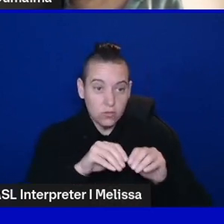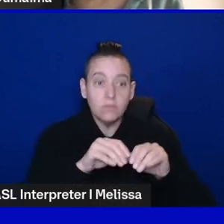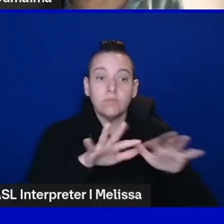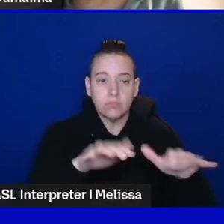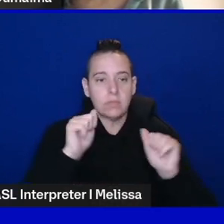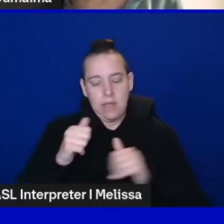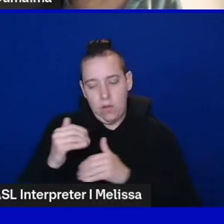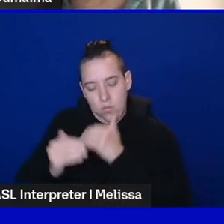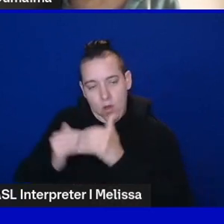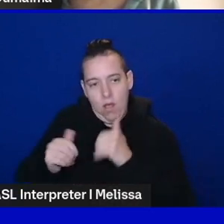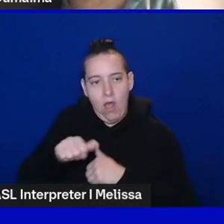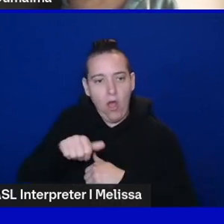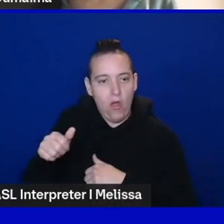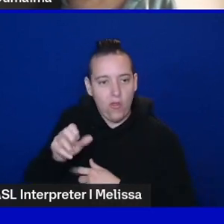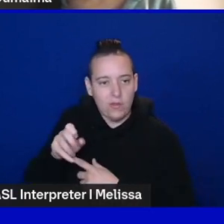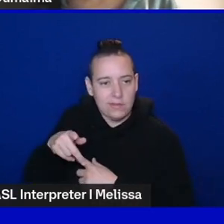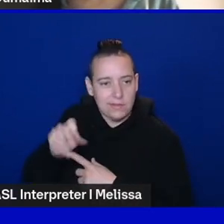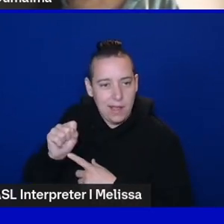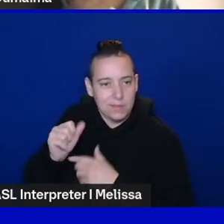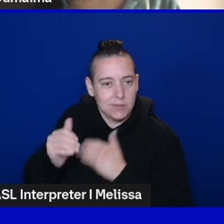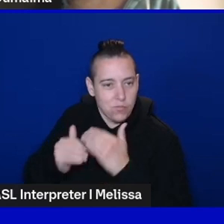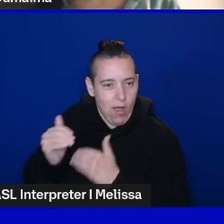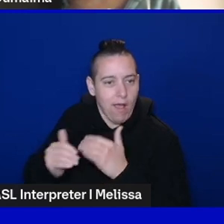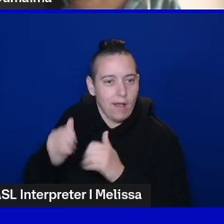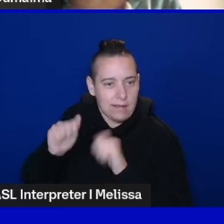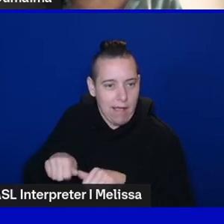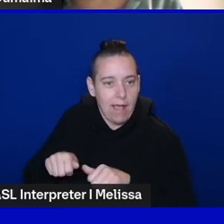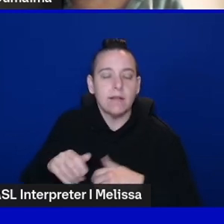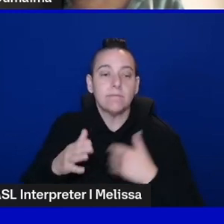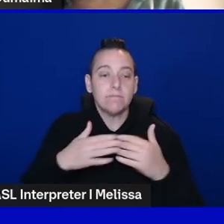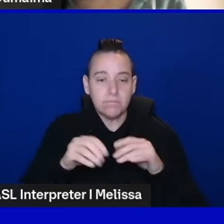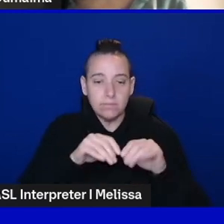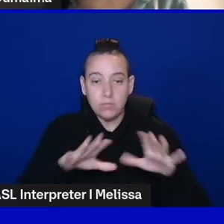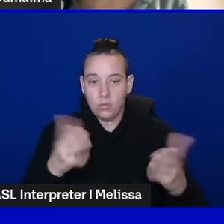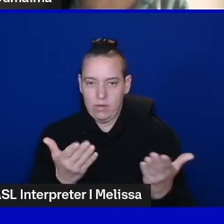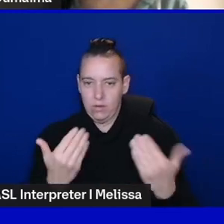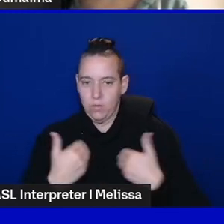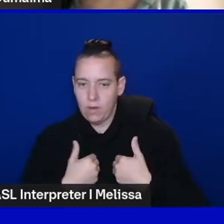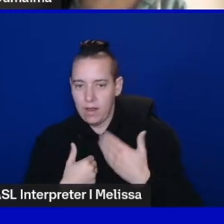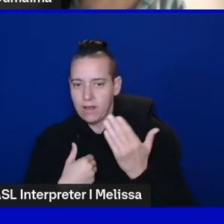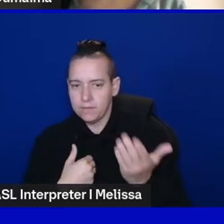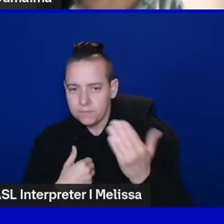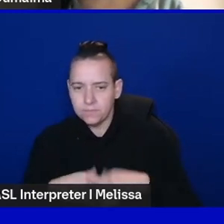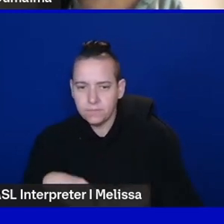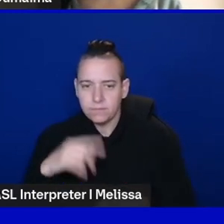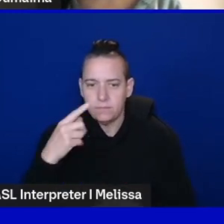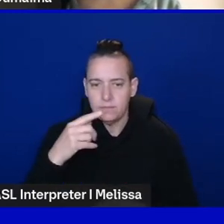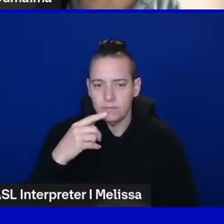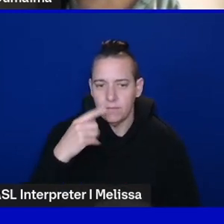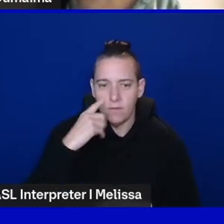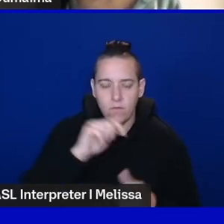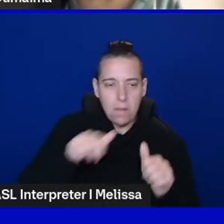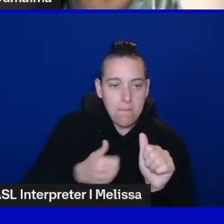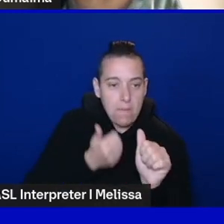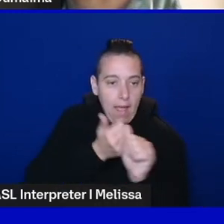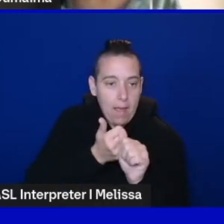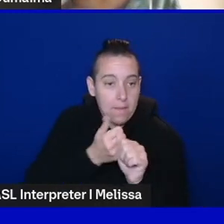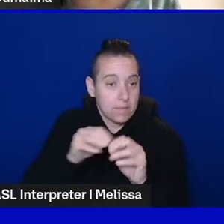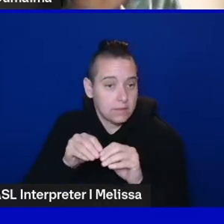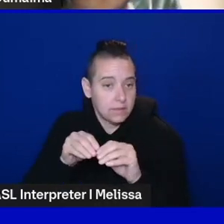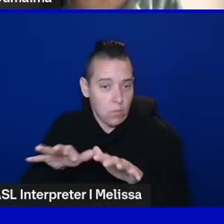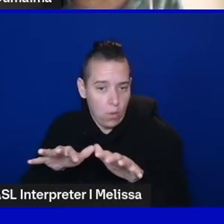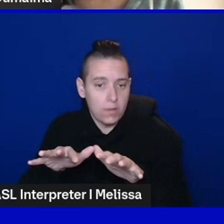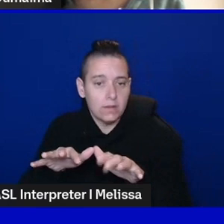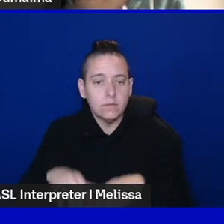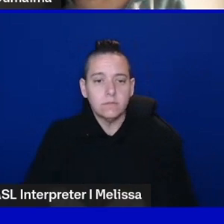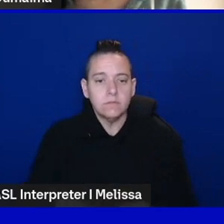processing other steps or processes, which, for instance, here we have the GitLab sub-process for the backup deployment. So we